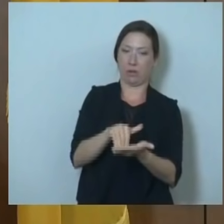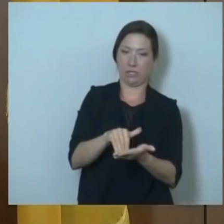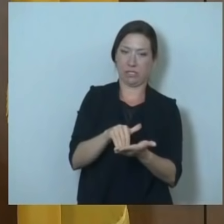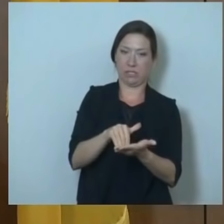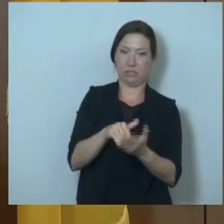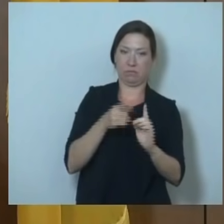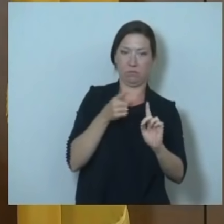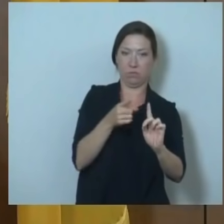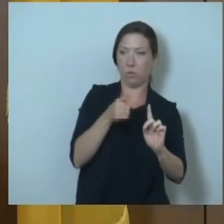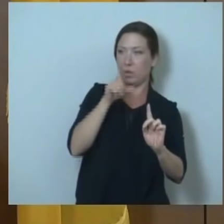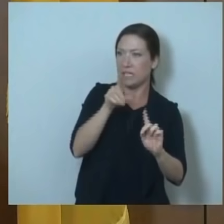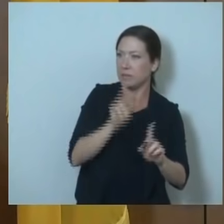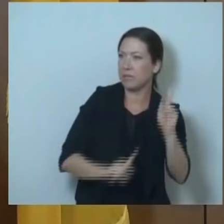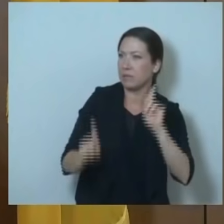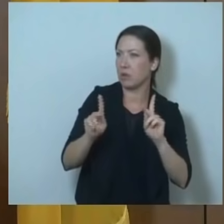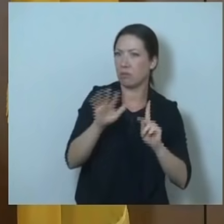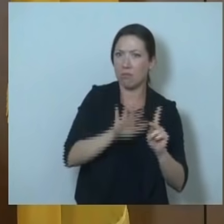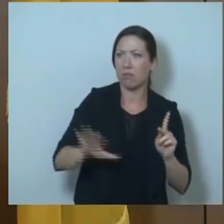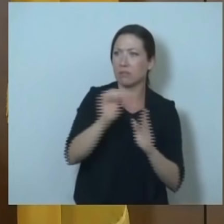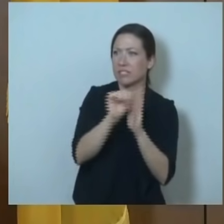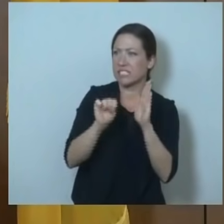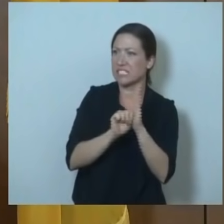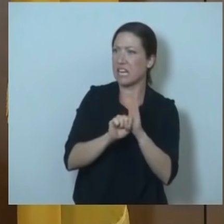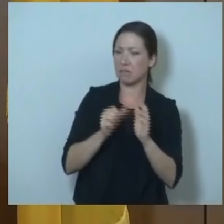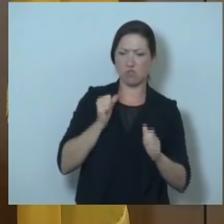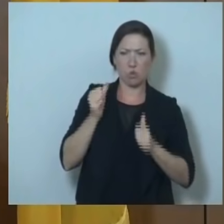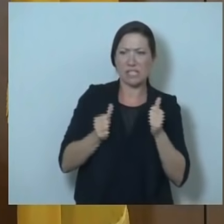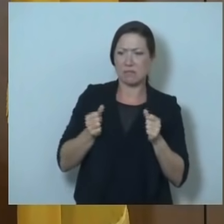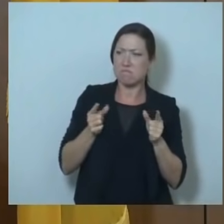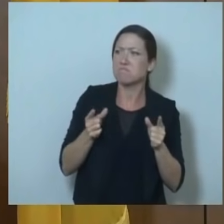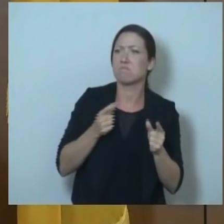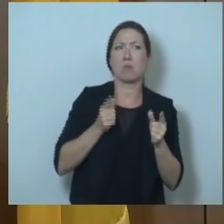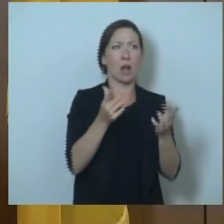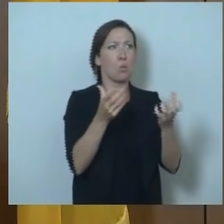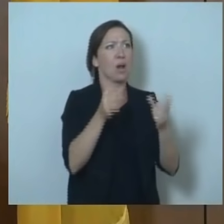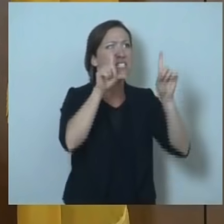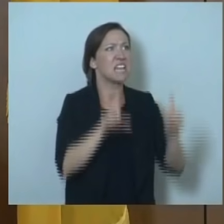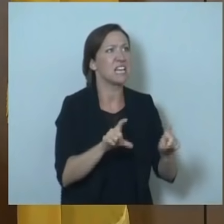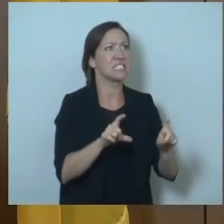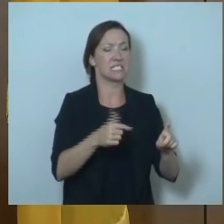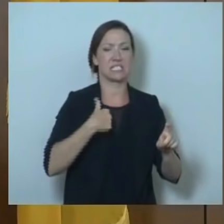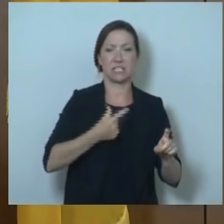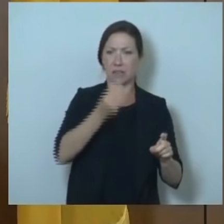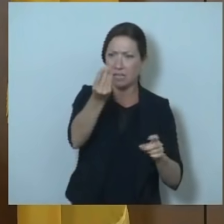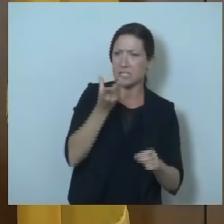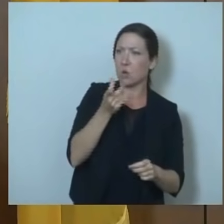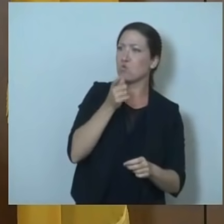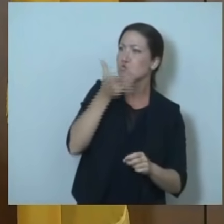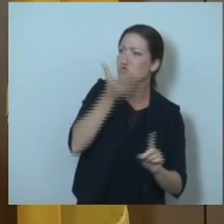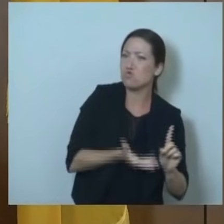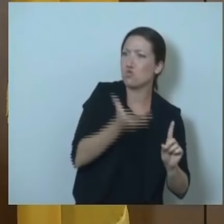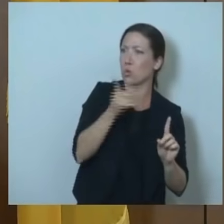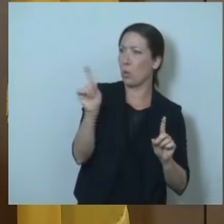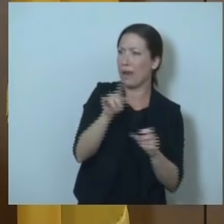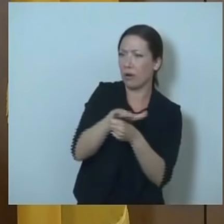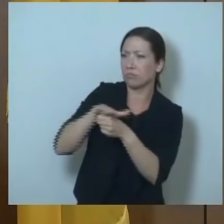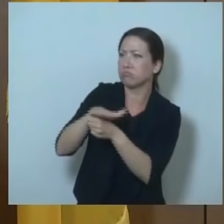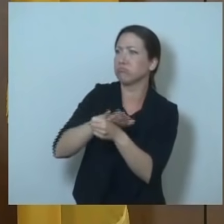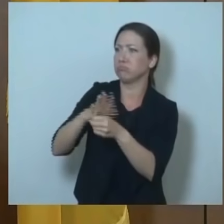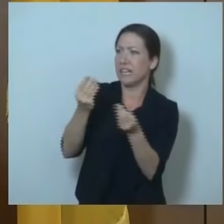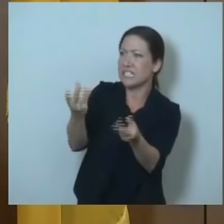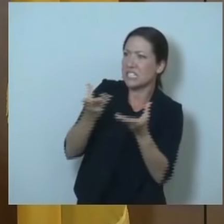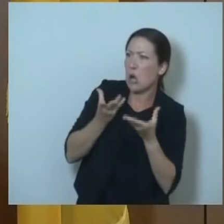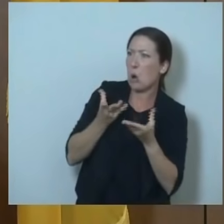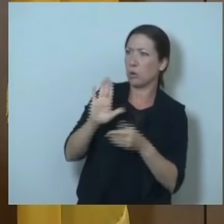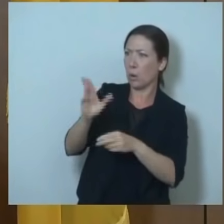assertive. Tell us who you are and where you are. Let us get you tested. More businesses need to come to the forefront. We want to expand that. The more we